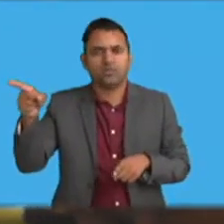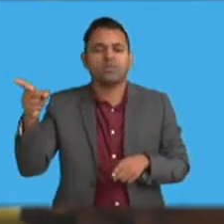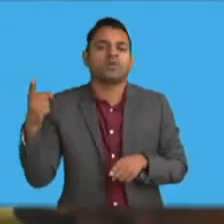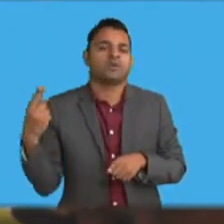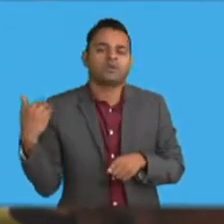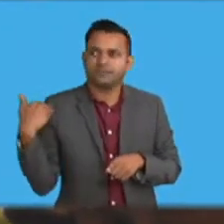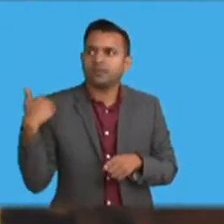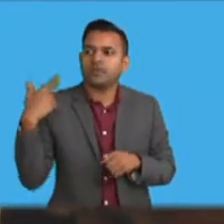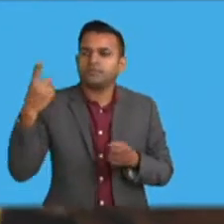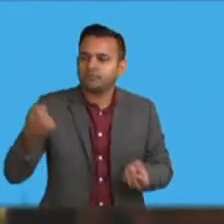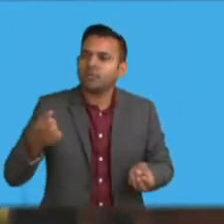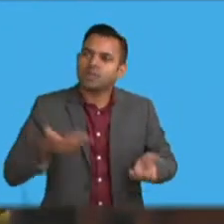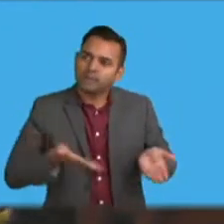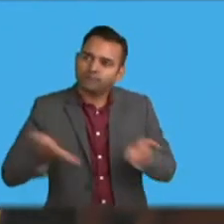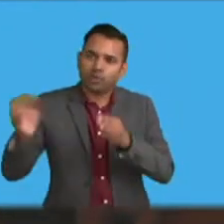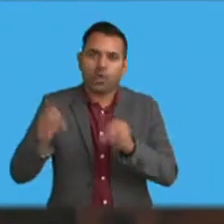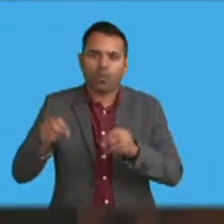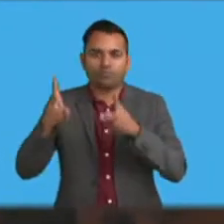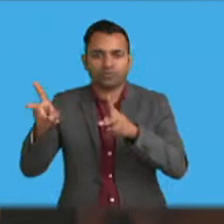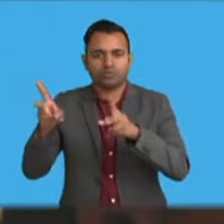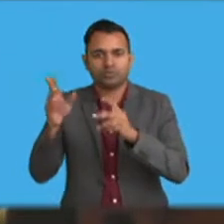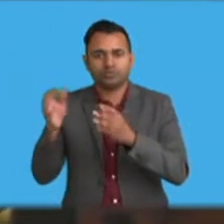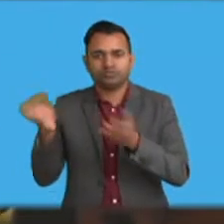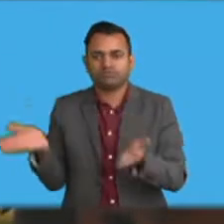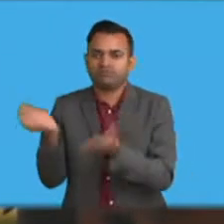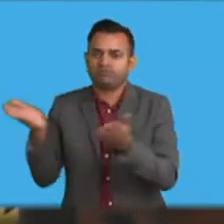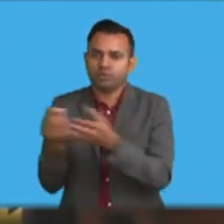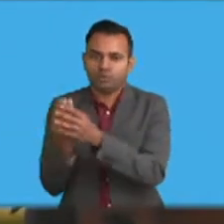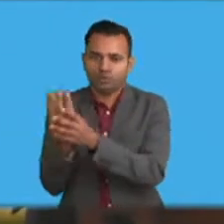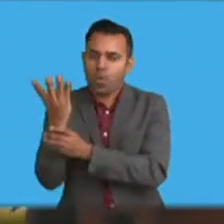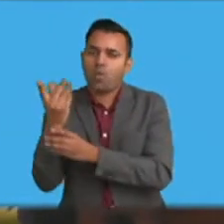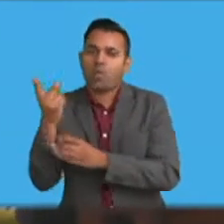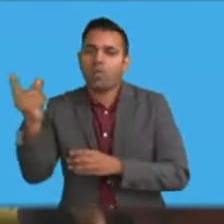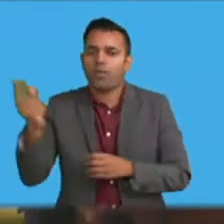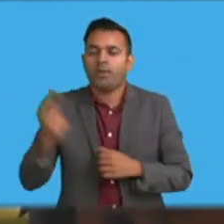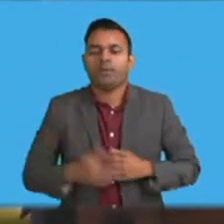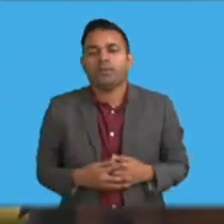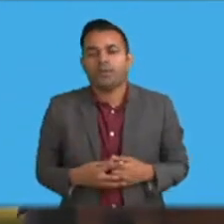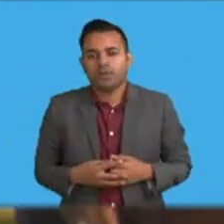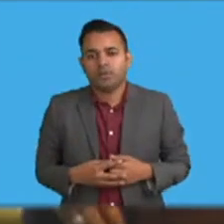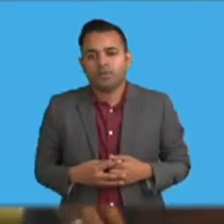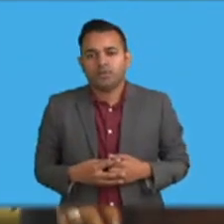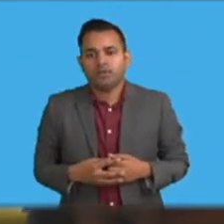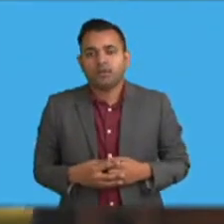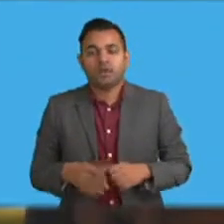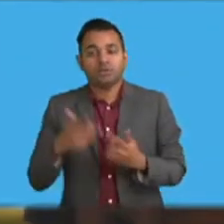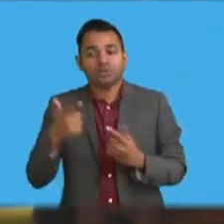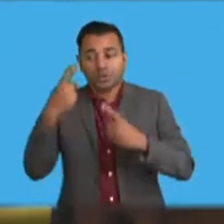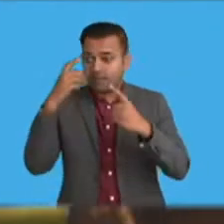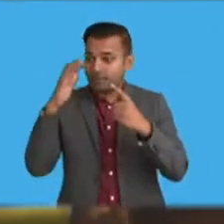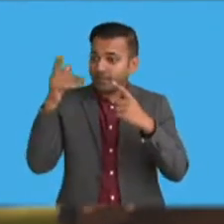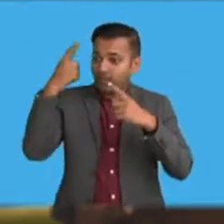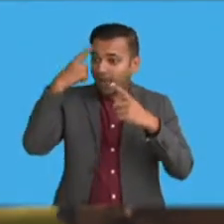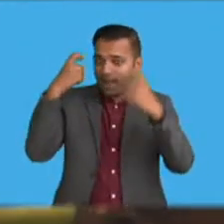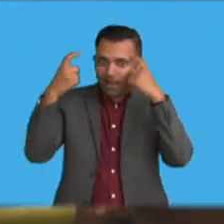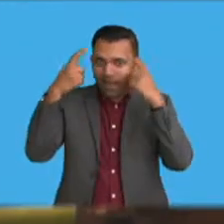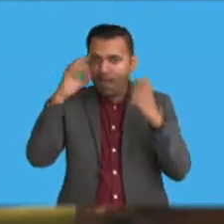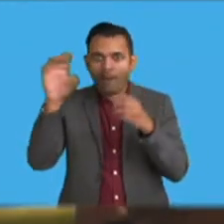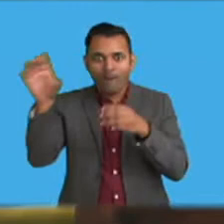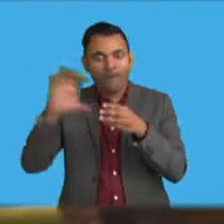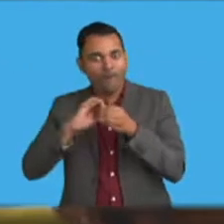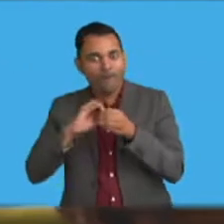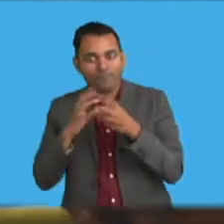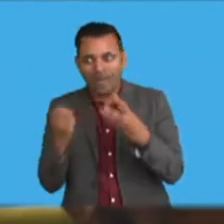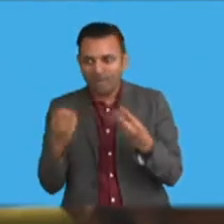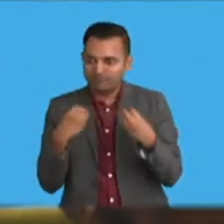Madam Speaker, there may be somebody there who's invented something regarding mosquitoes, I don't know. But even those, Madam